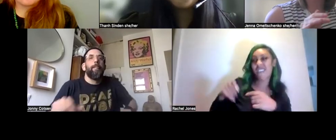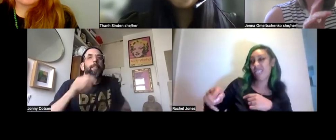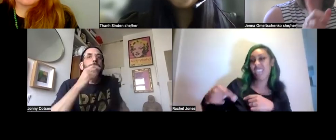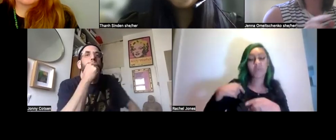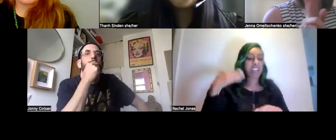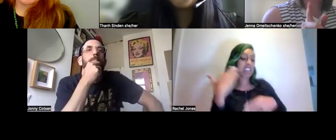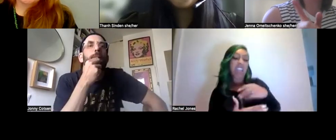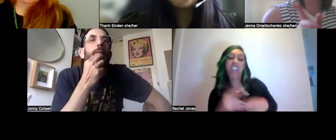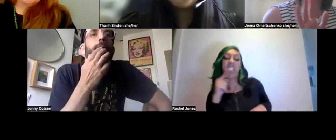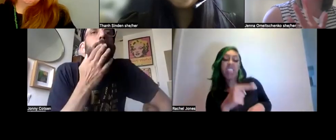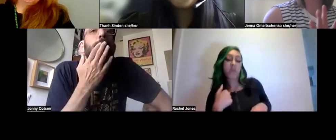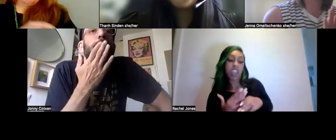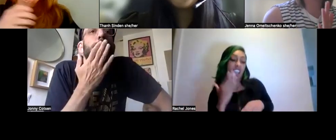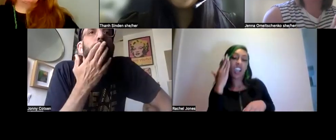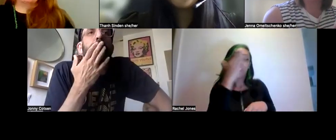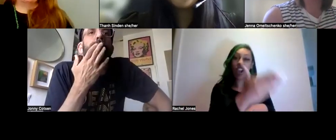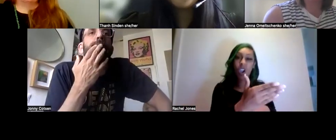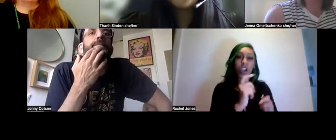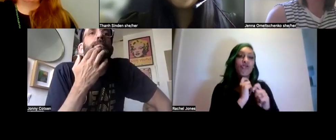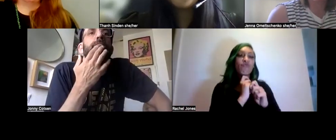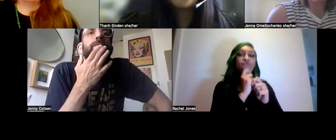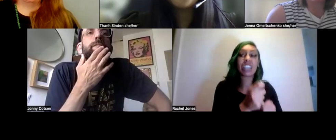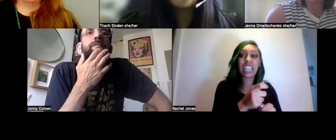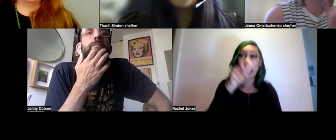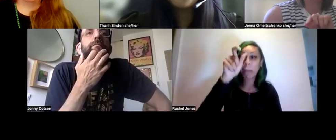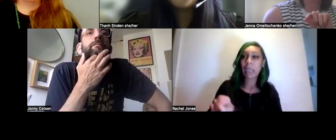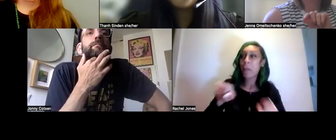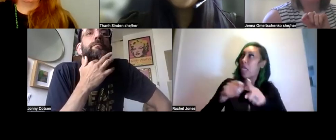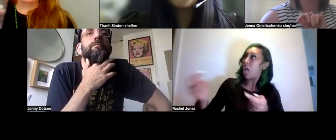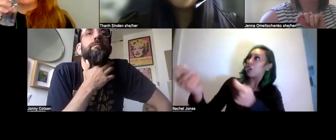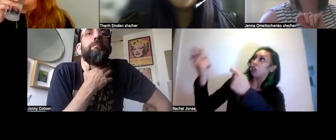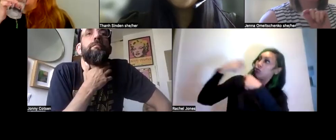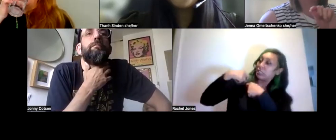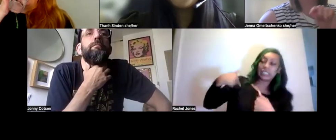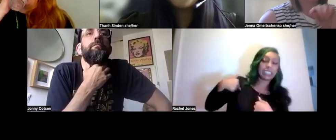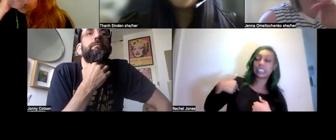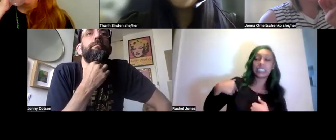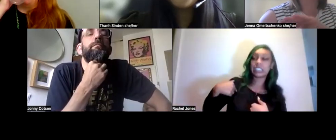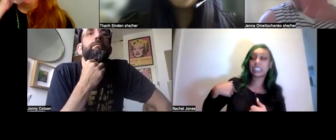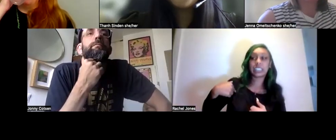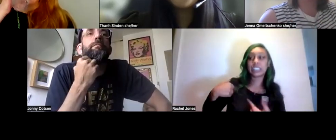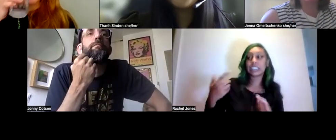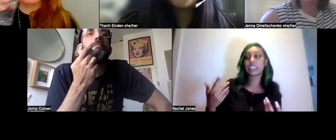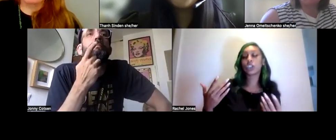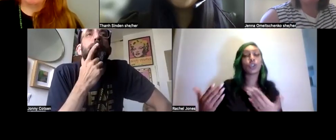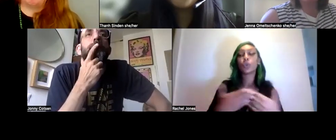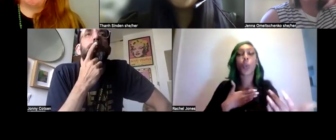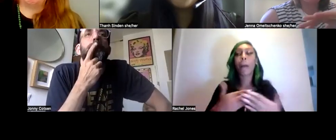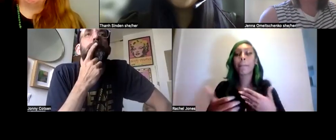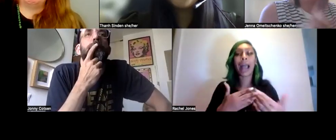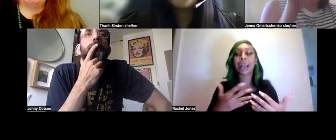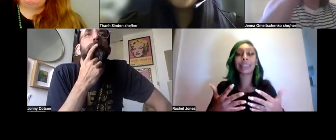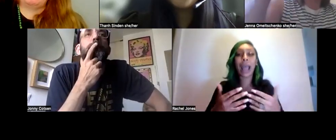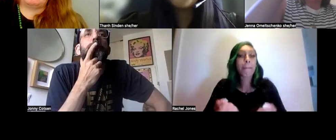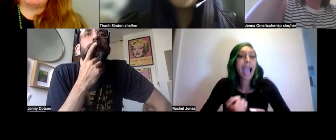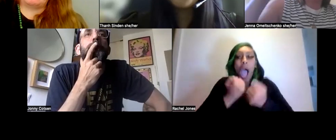Like we'll never treat people the way we were treated or kind of, no matter how much power we get or